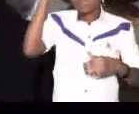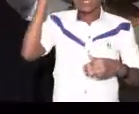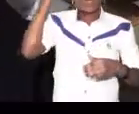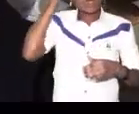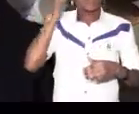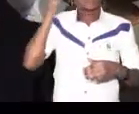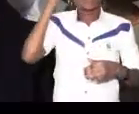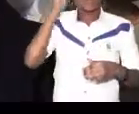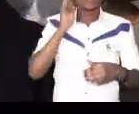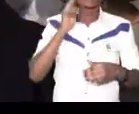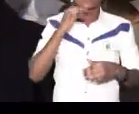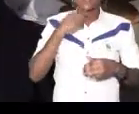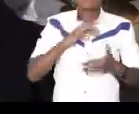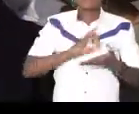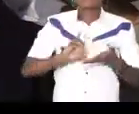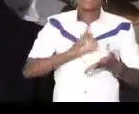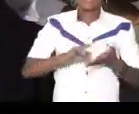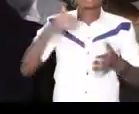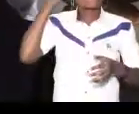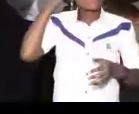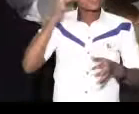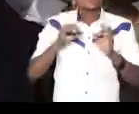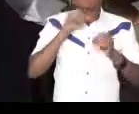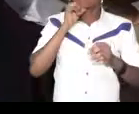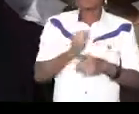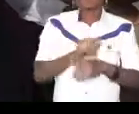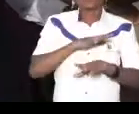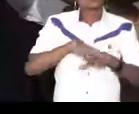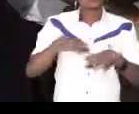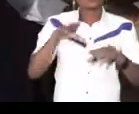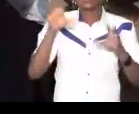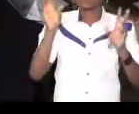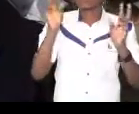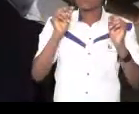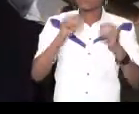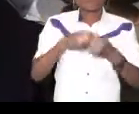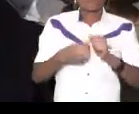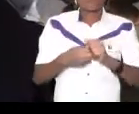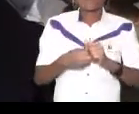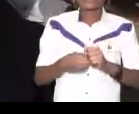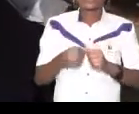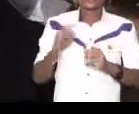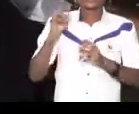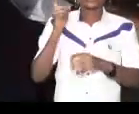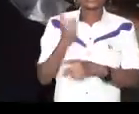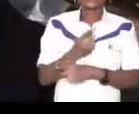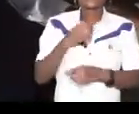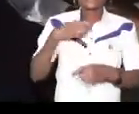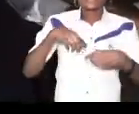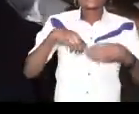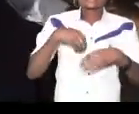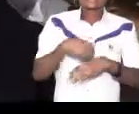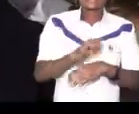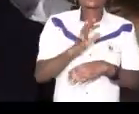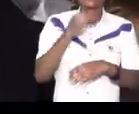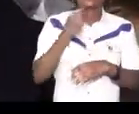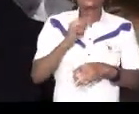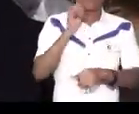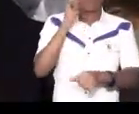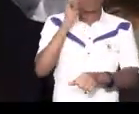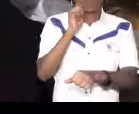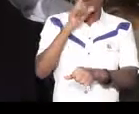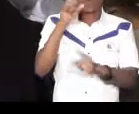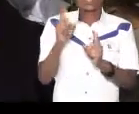your mommy's, your uncle's, or your auntie's Android or smartphones. But if not, there's no problem at all. Just send your questions,